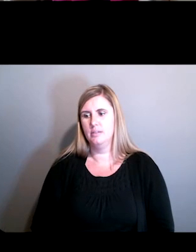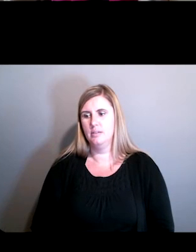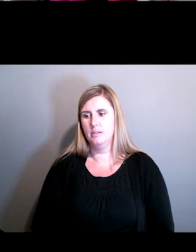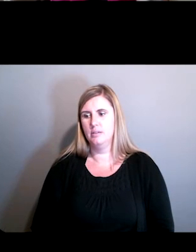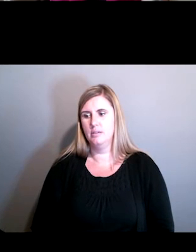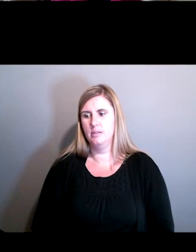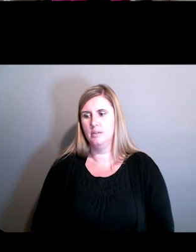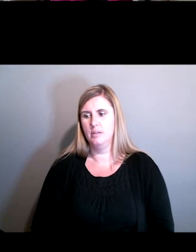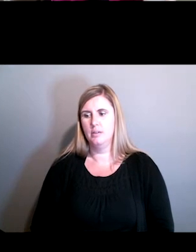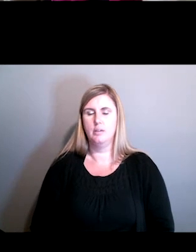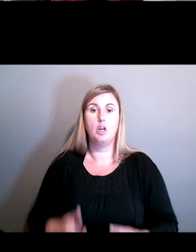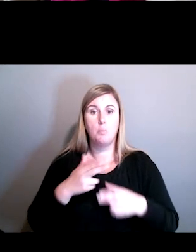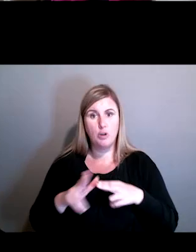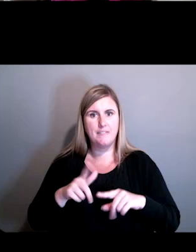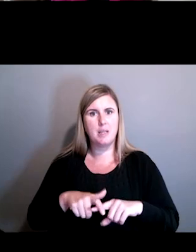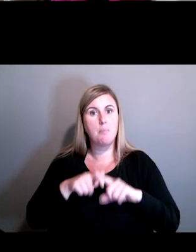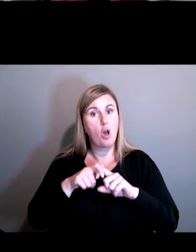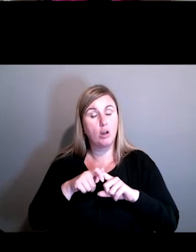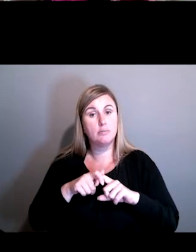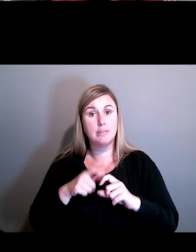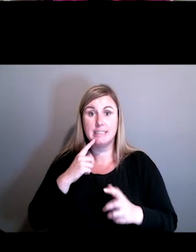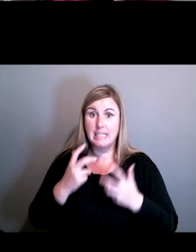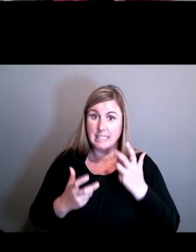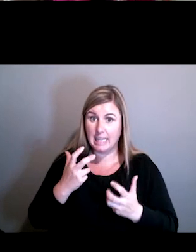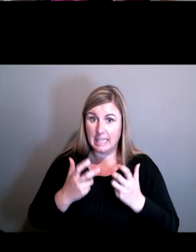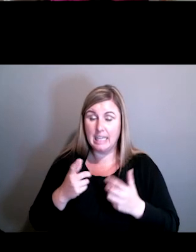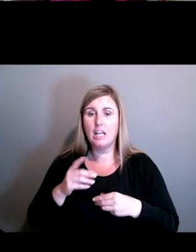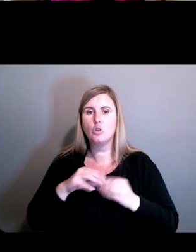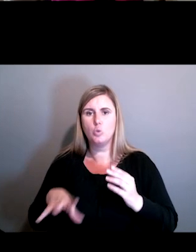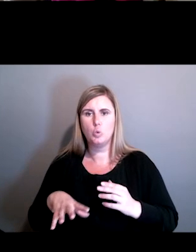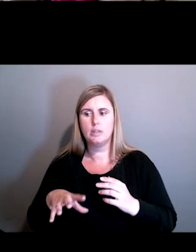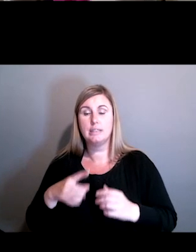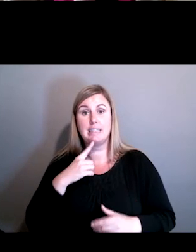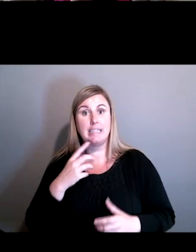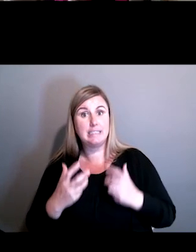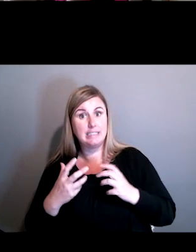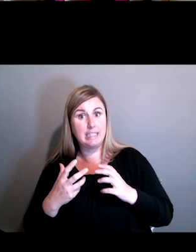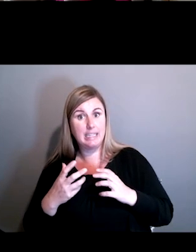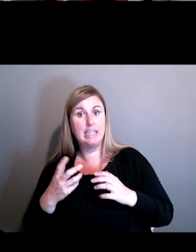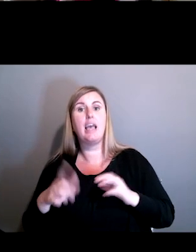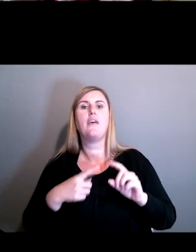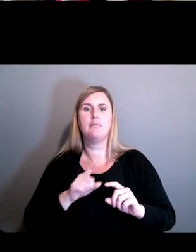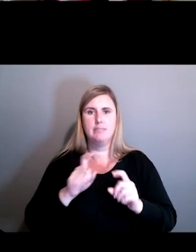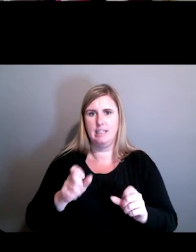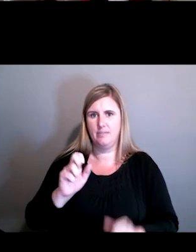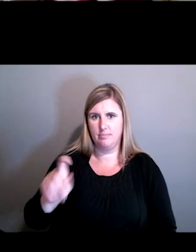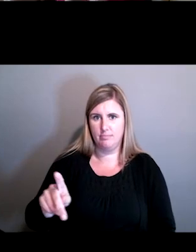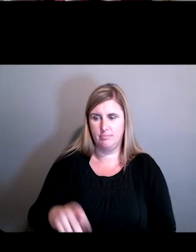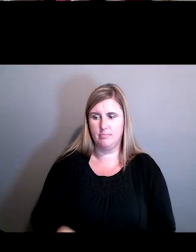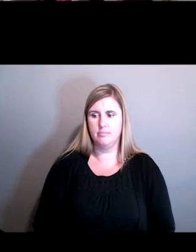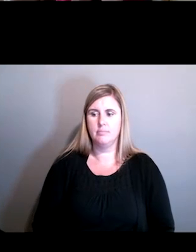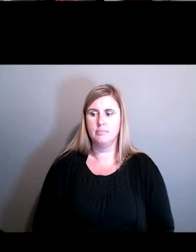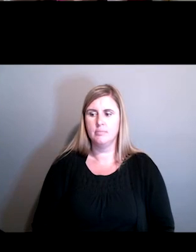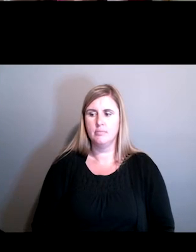say Slinky, and the student says Slinky, and then you can give them the Slinky. So the right answer is you want to do the brief